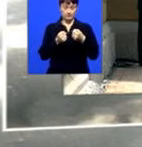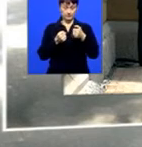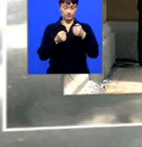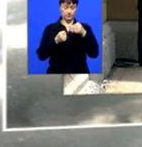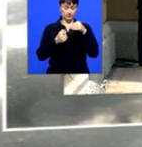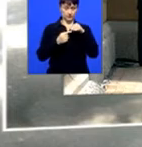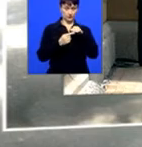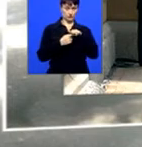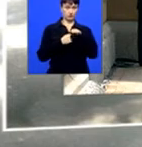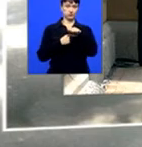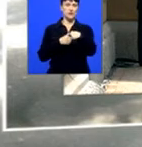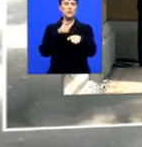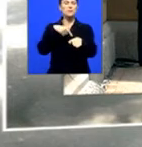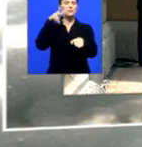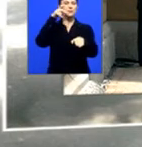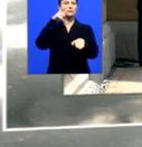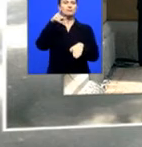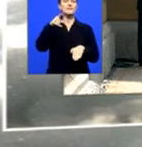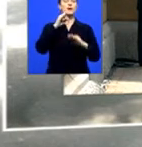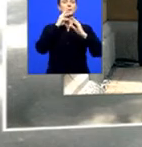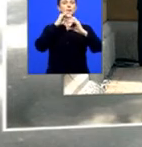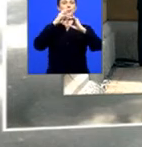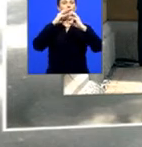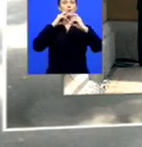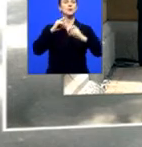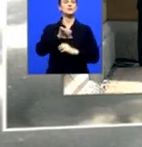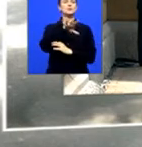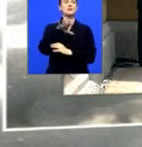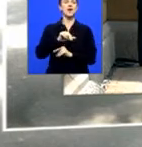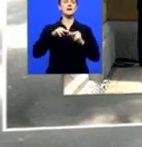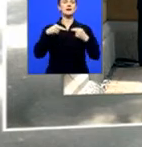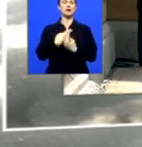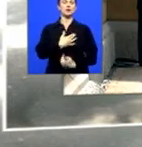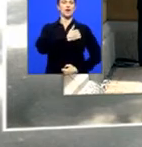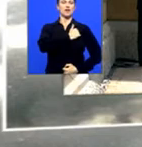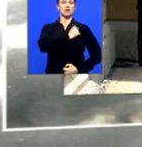up to this point. Let's just listen to the national anthem.